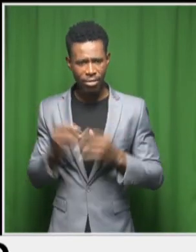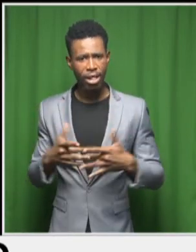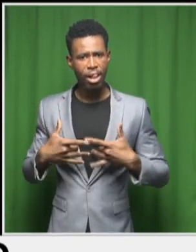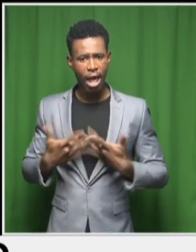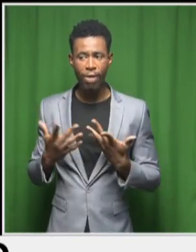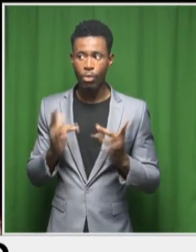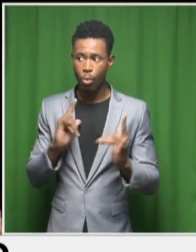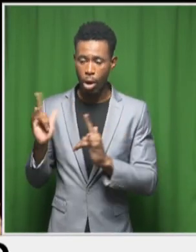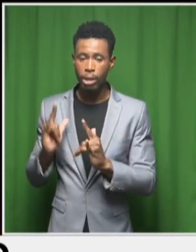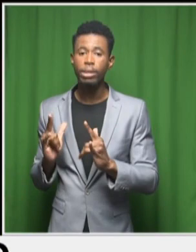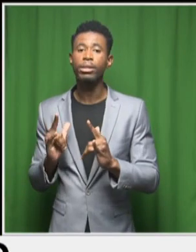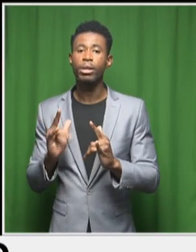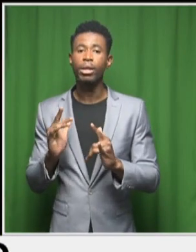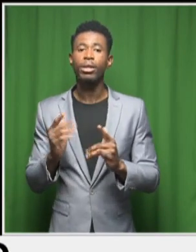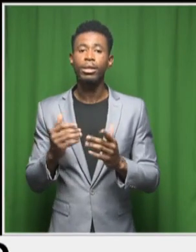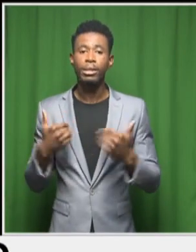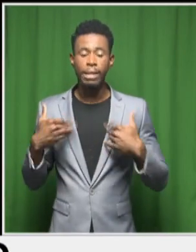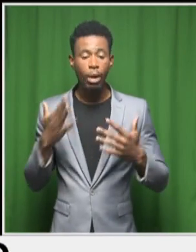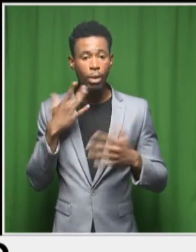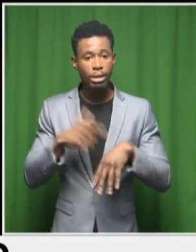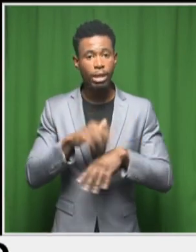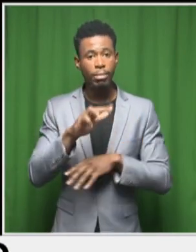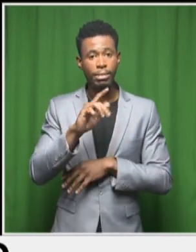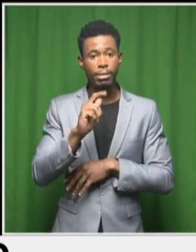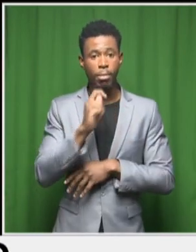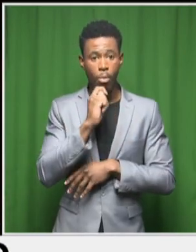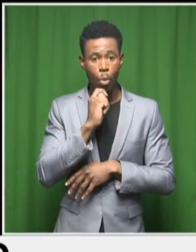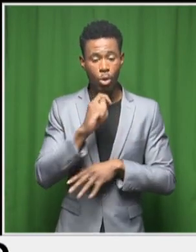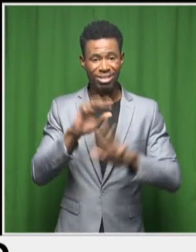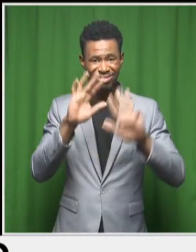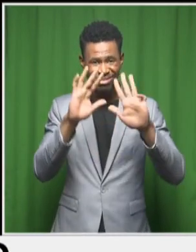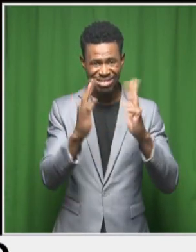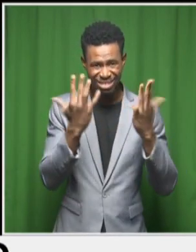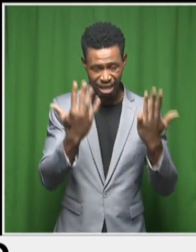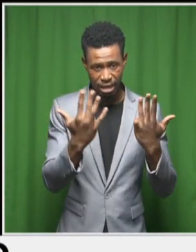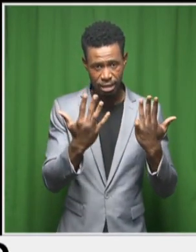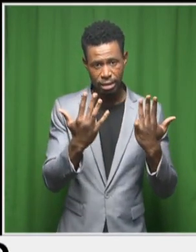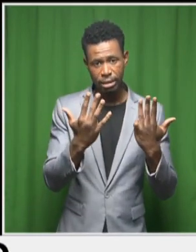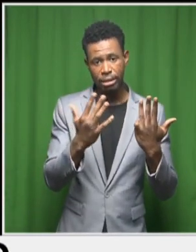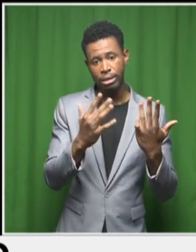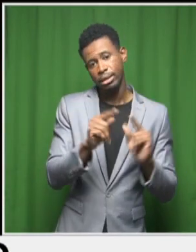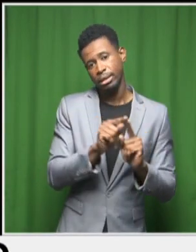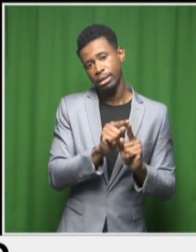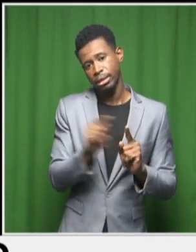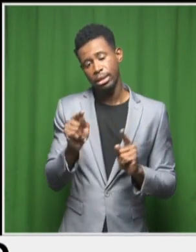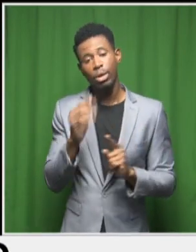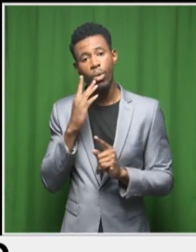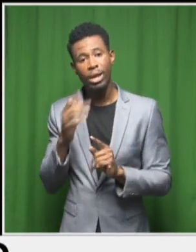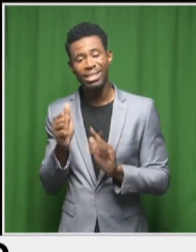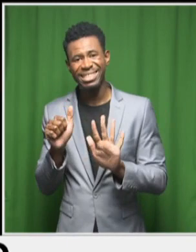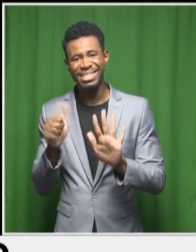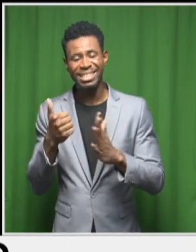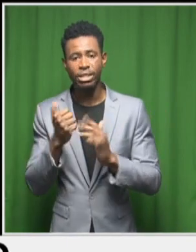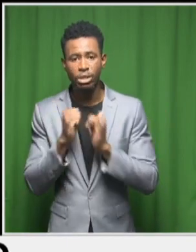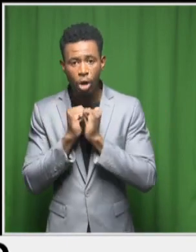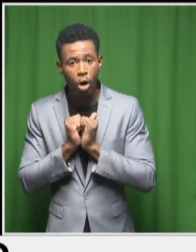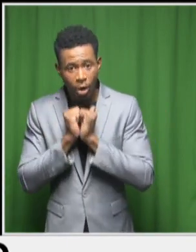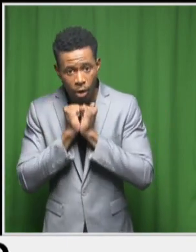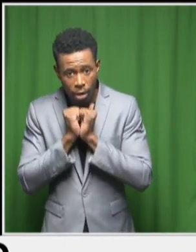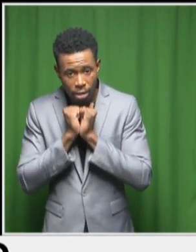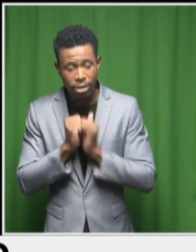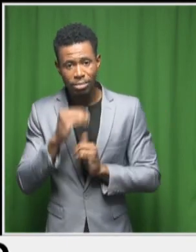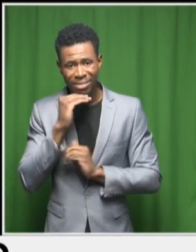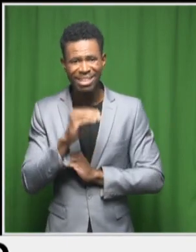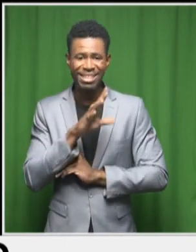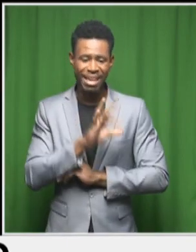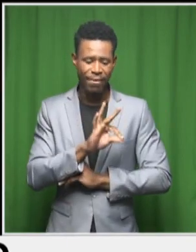9 o'clock in the morning, and it's starting from tomorrow morning 9 a.m. until the 6th of August. So every single day, every match